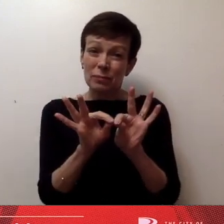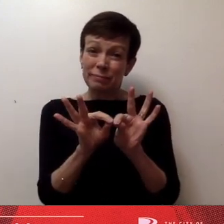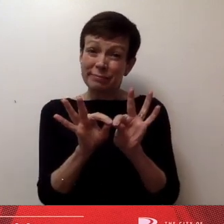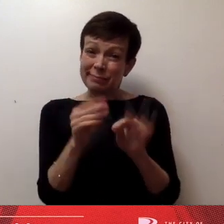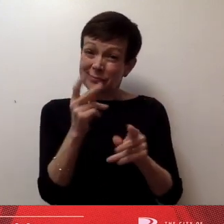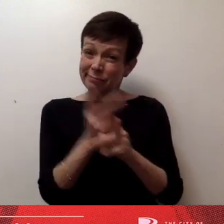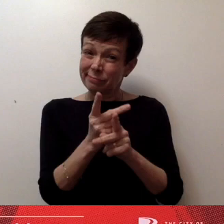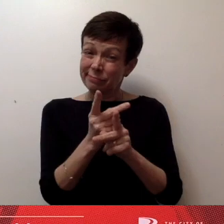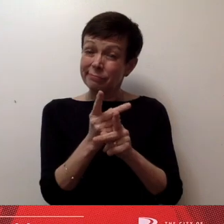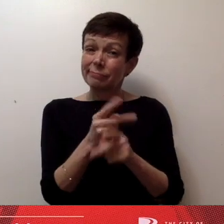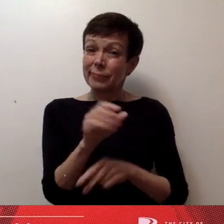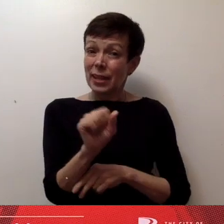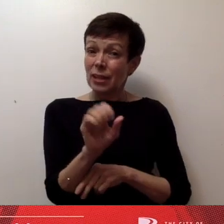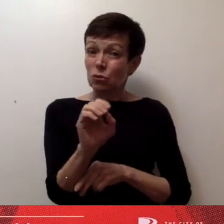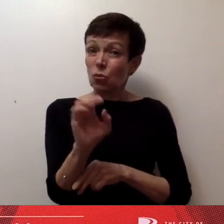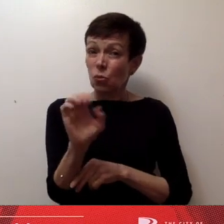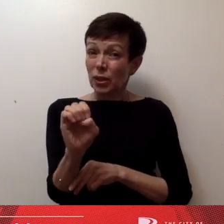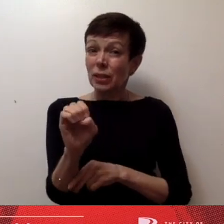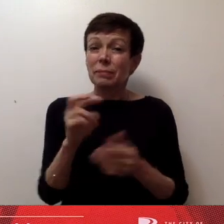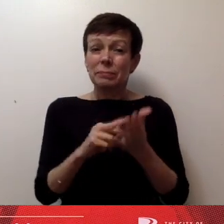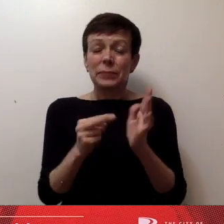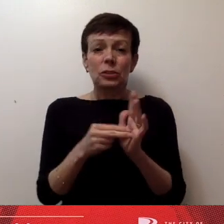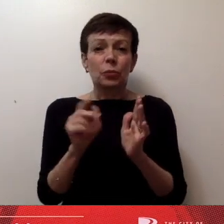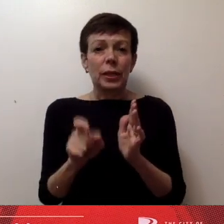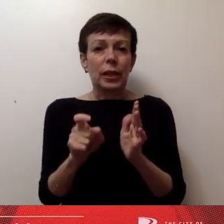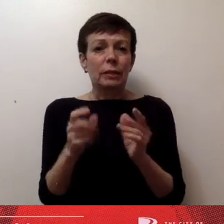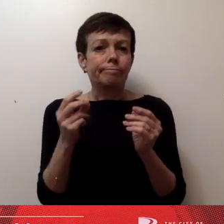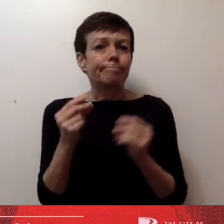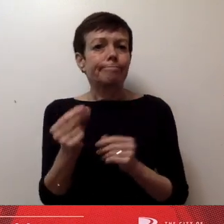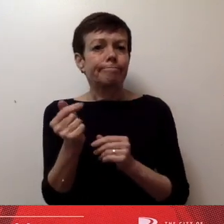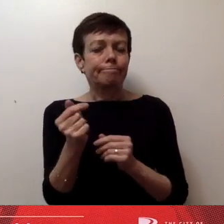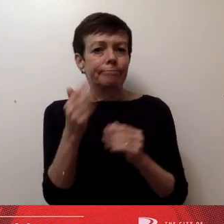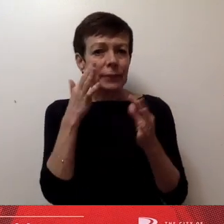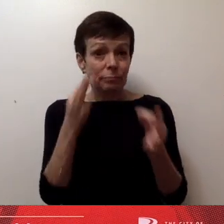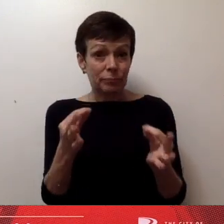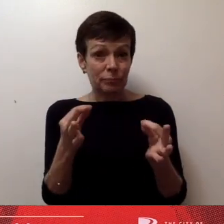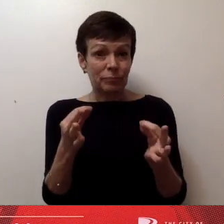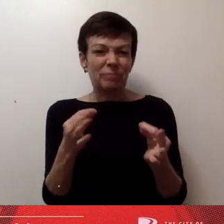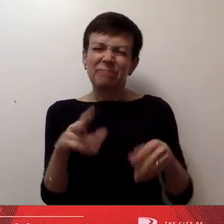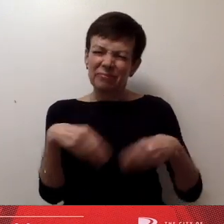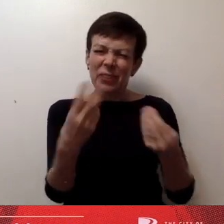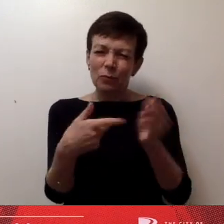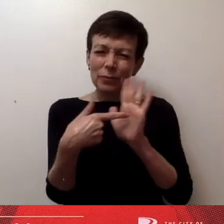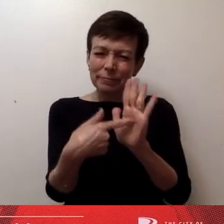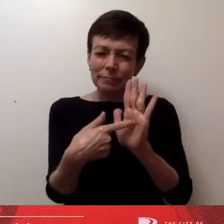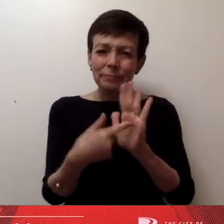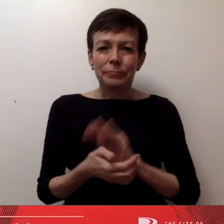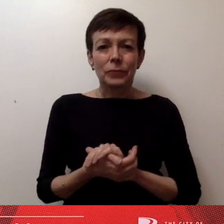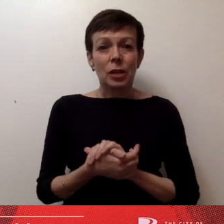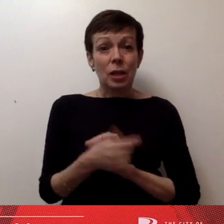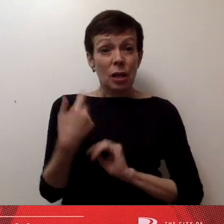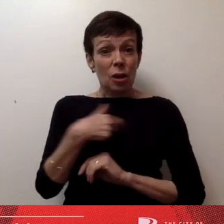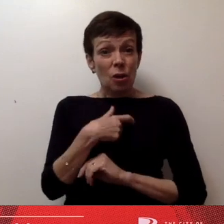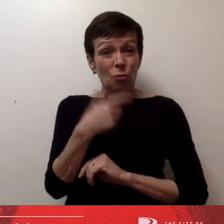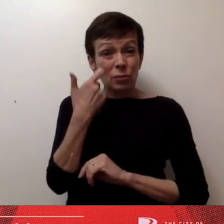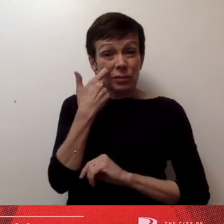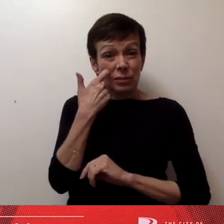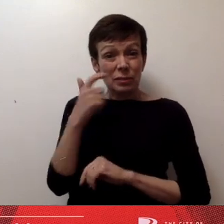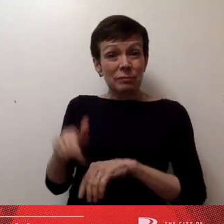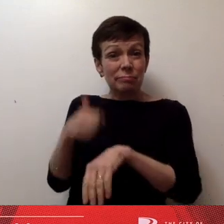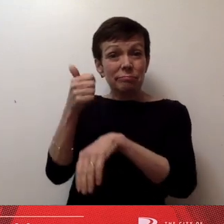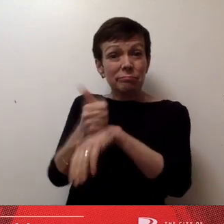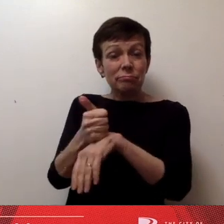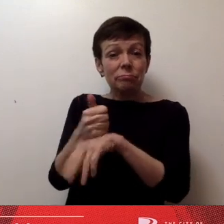the swiftness of our decision-making authority. So a great example was when, for example, we set up the temporary shelter to allow